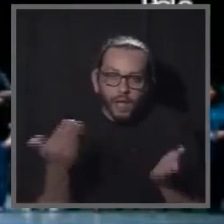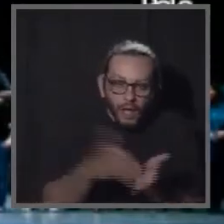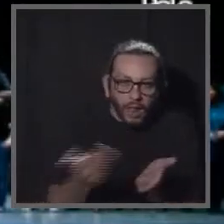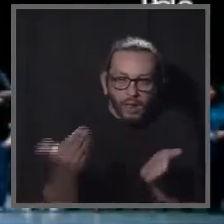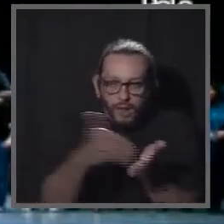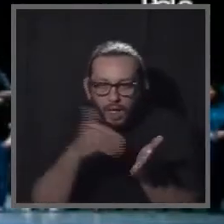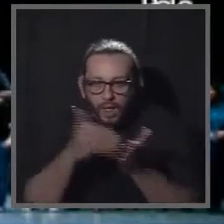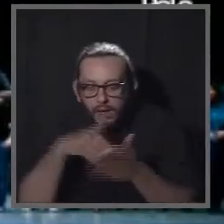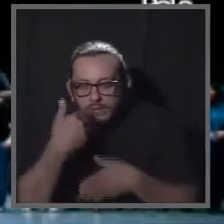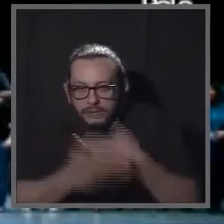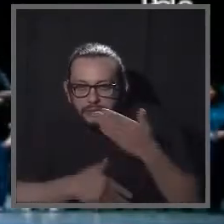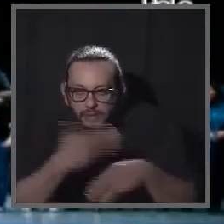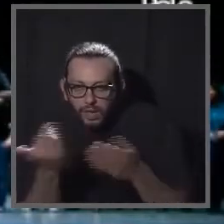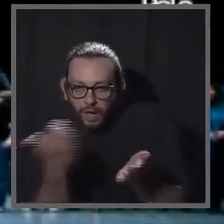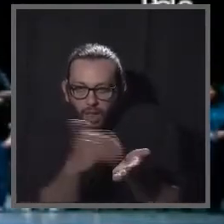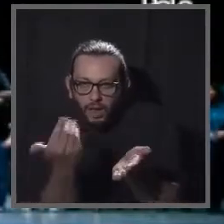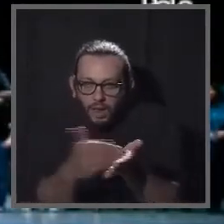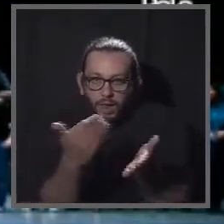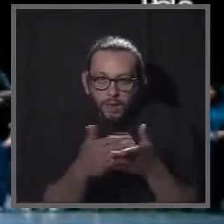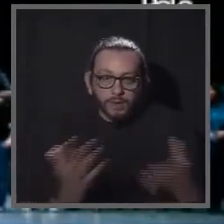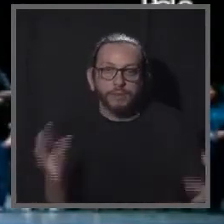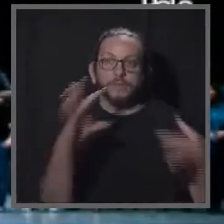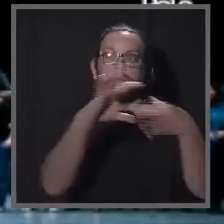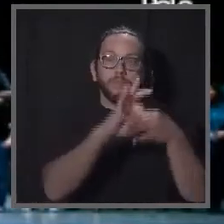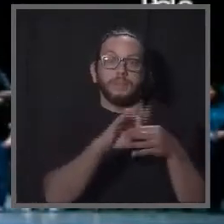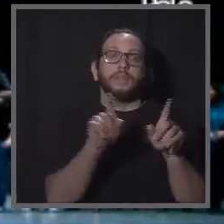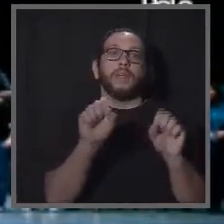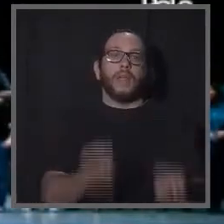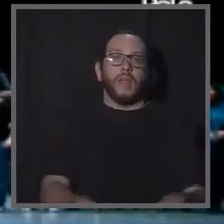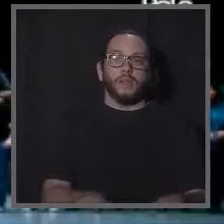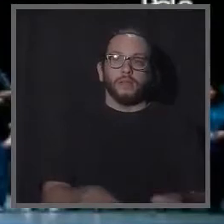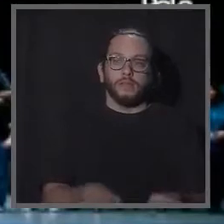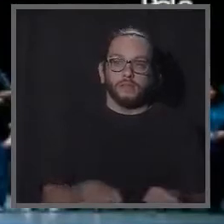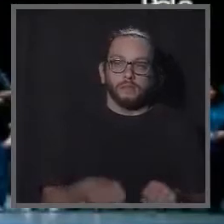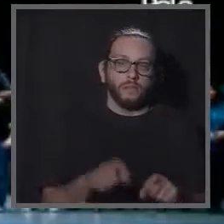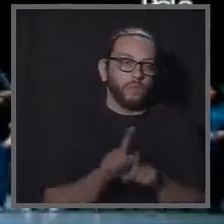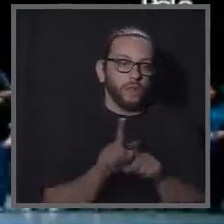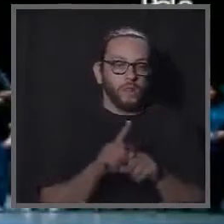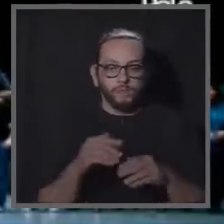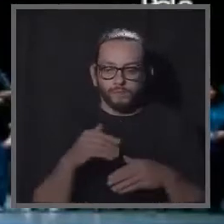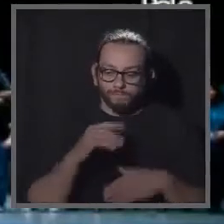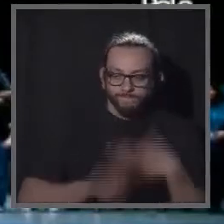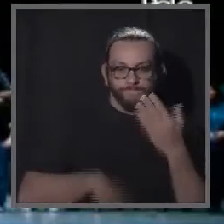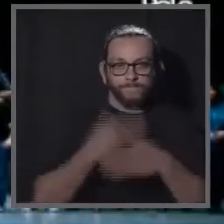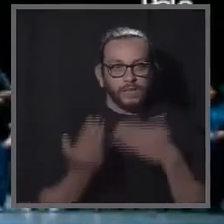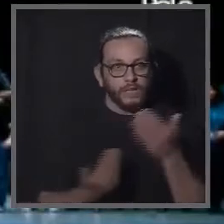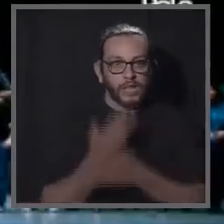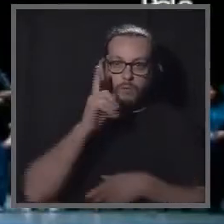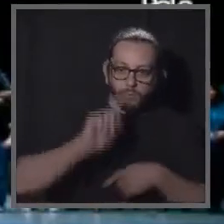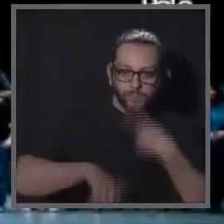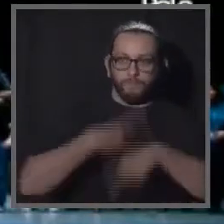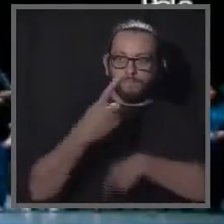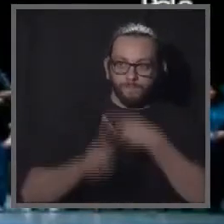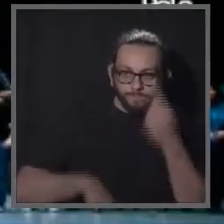and continuous, as well as the possibility of this intervention. So we feel that